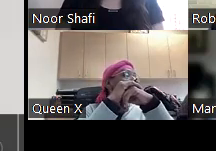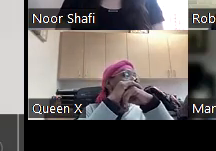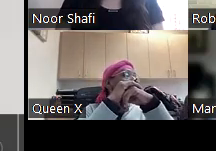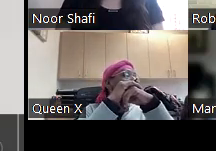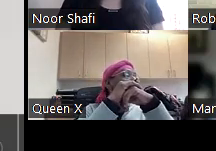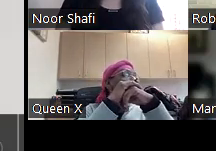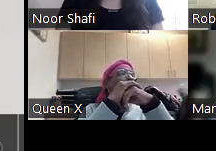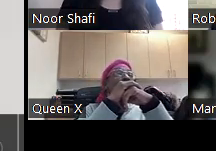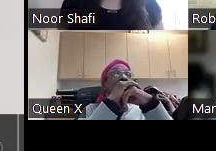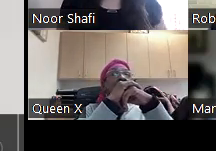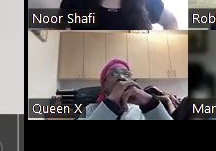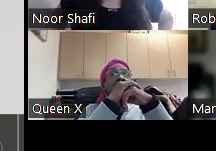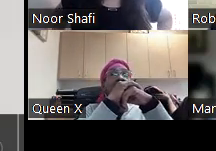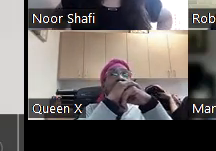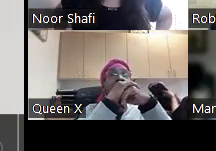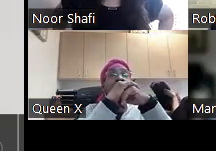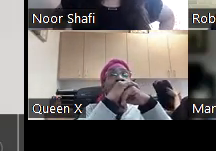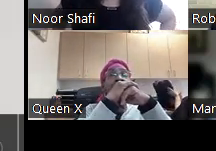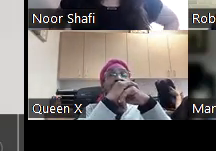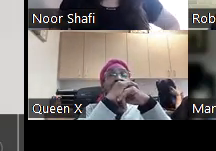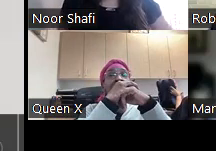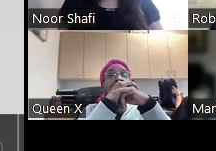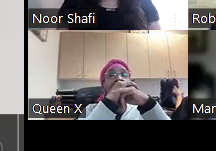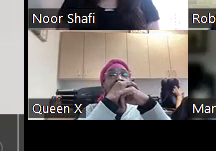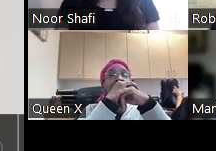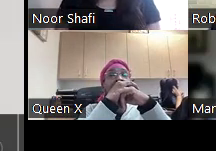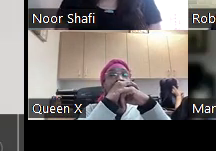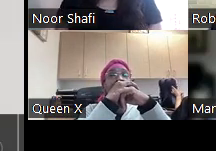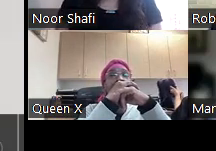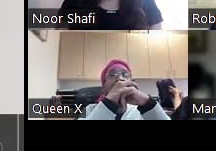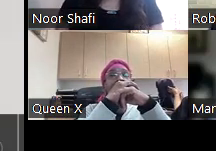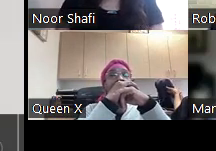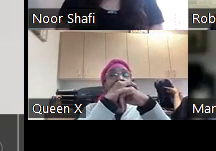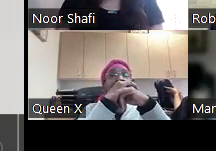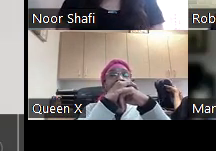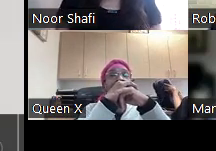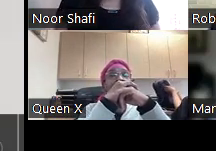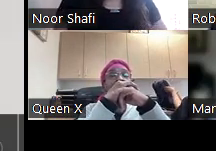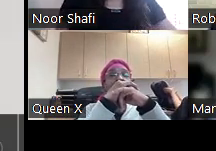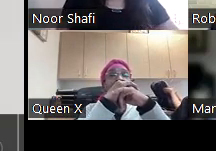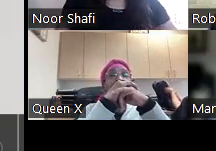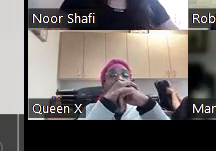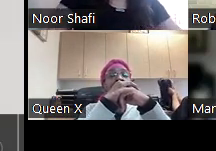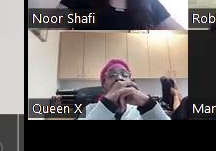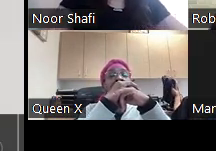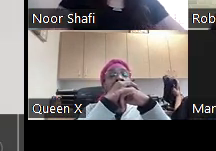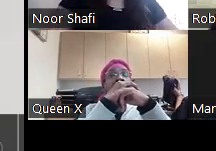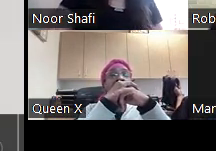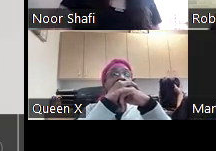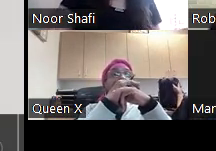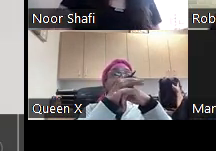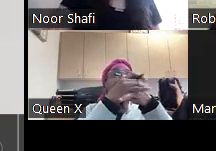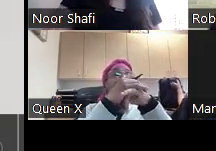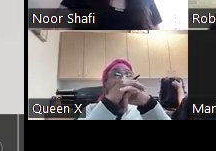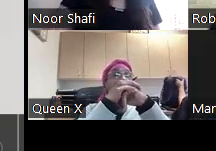felt this way when you did this. This is a healthier approach. So I think giving people approaches